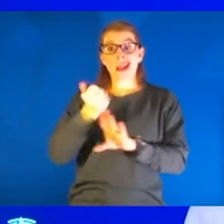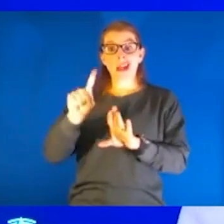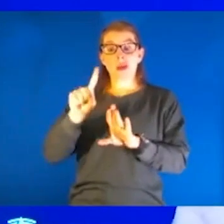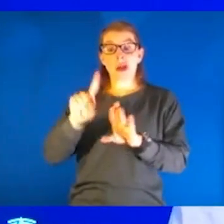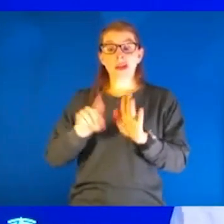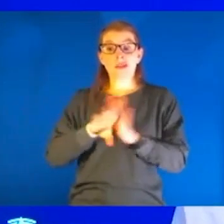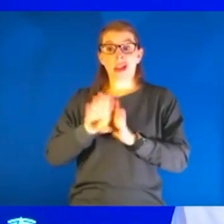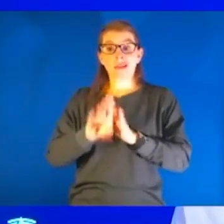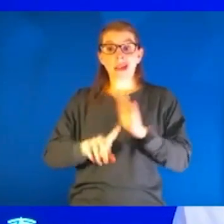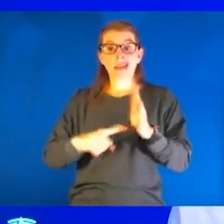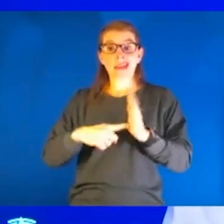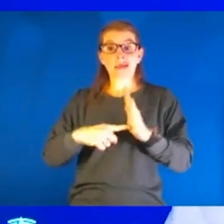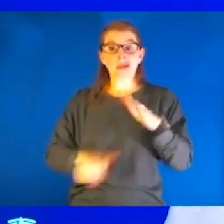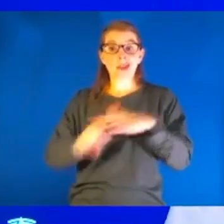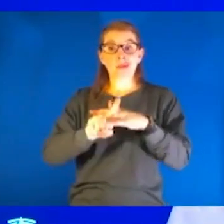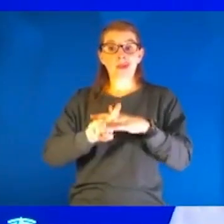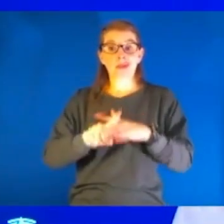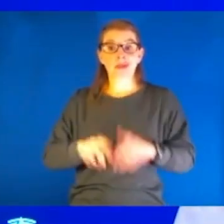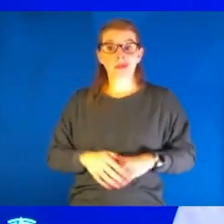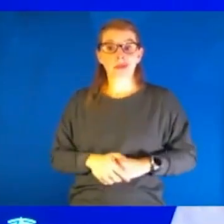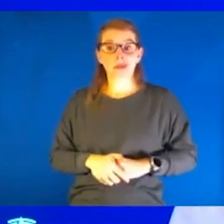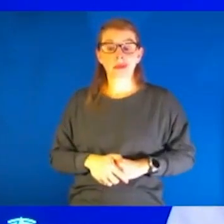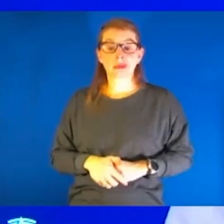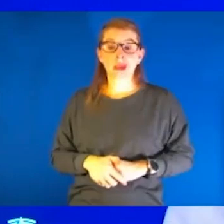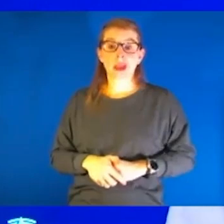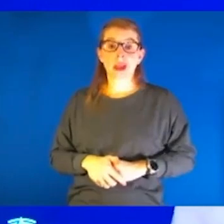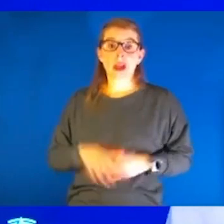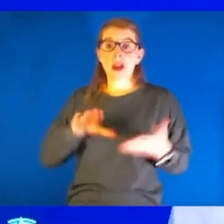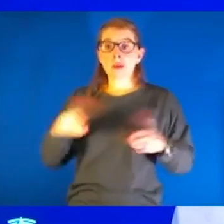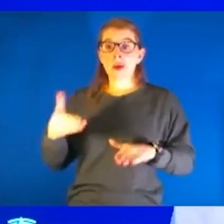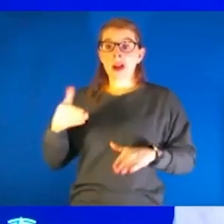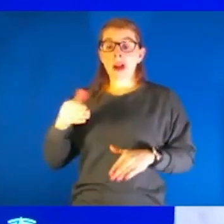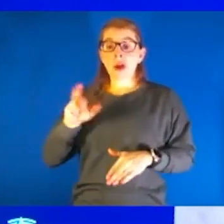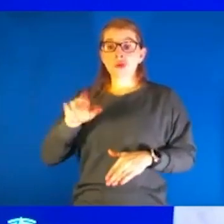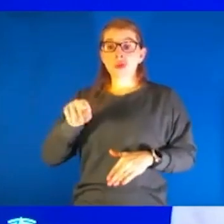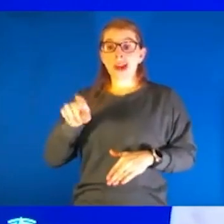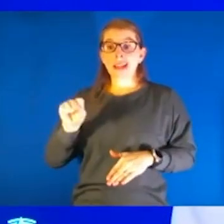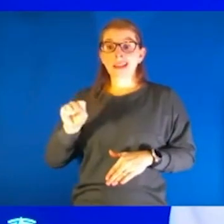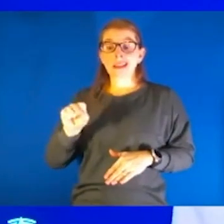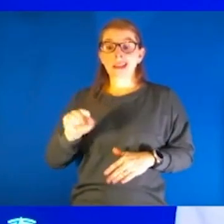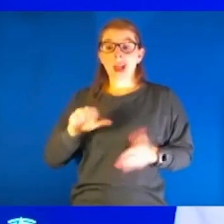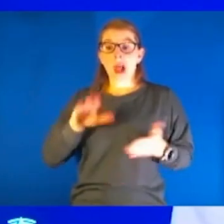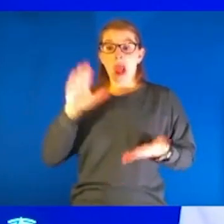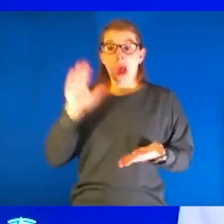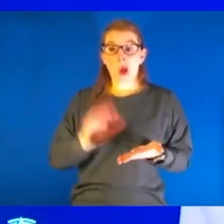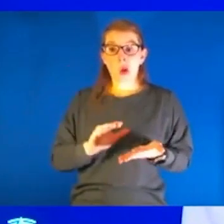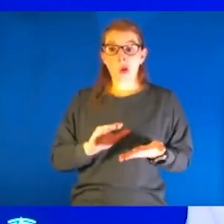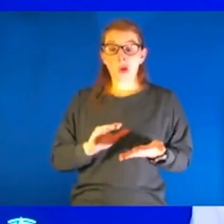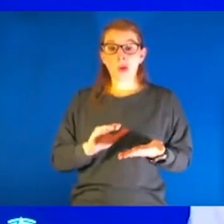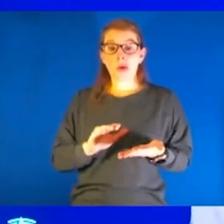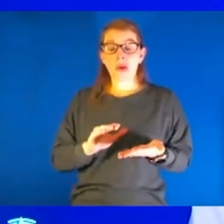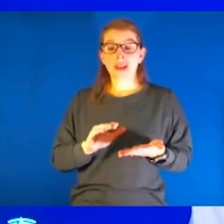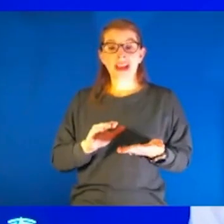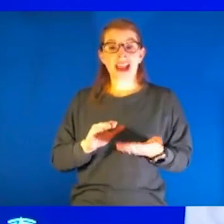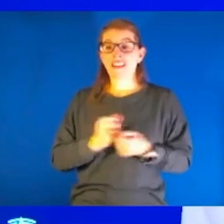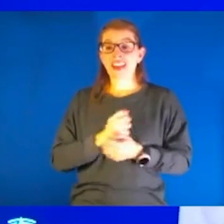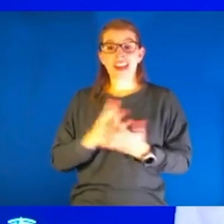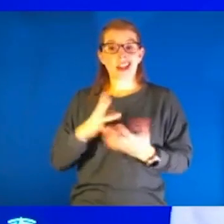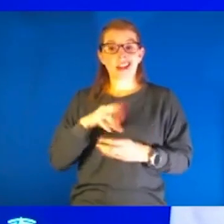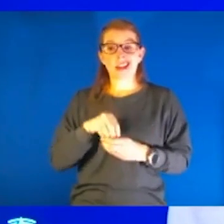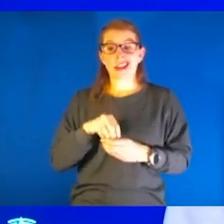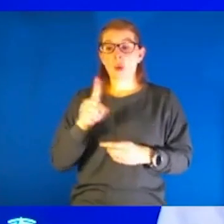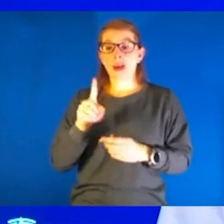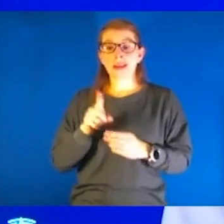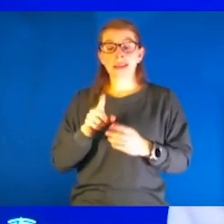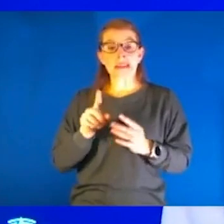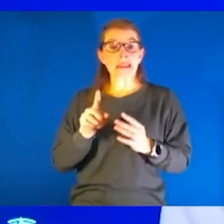And so the mortality rates are low, and so it's just an interplay of all those things. It's not one simple black and white